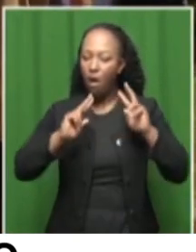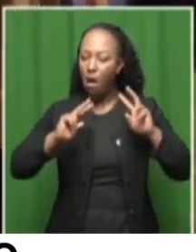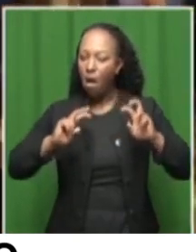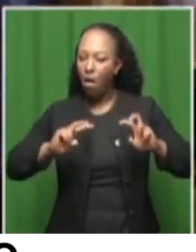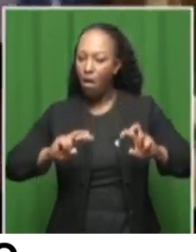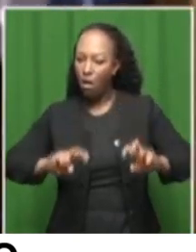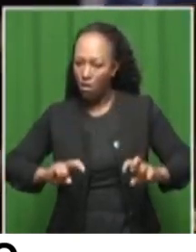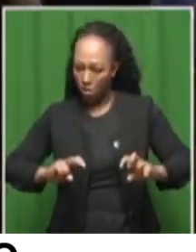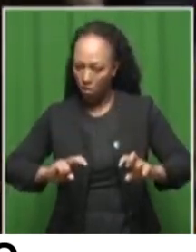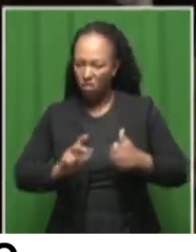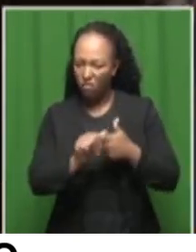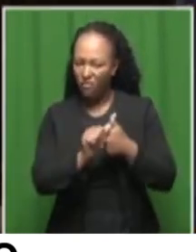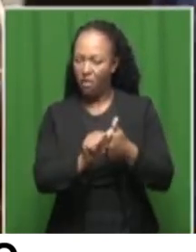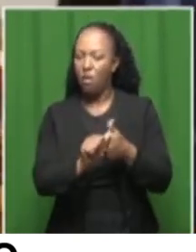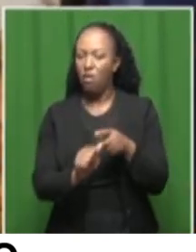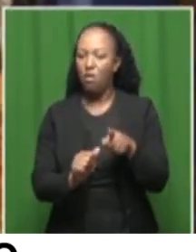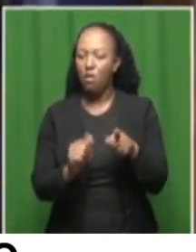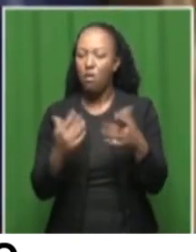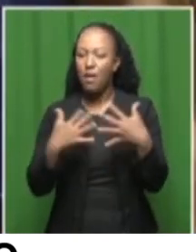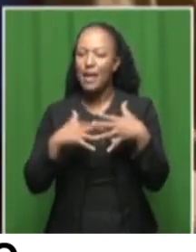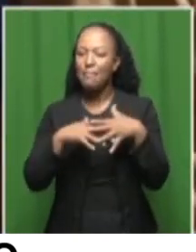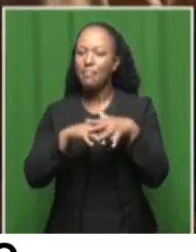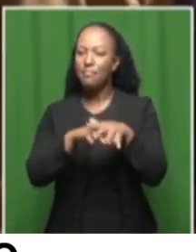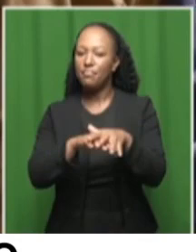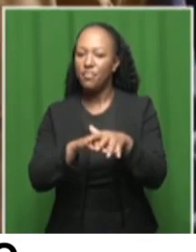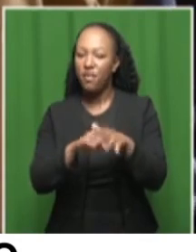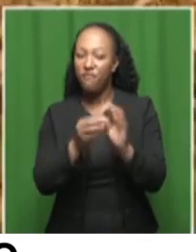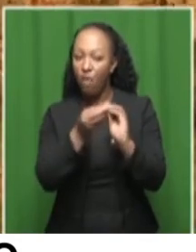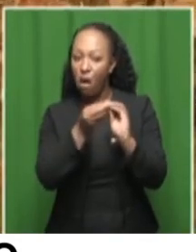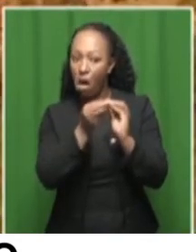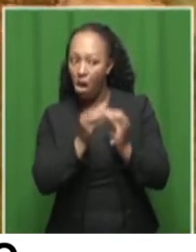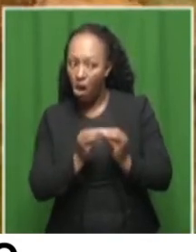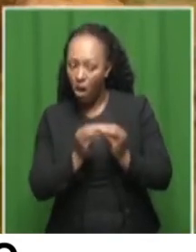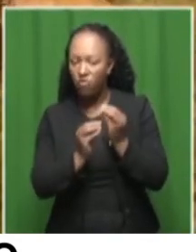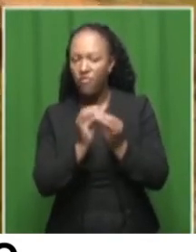investigations and the implementation of remedial